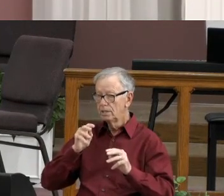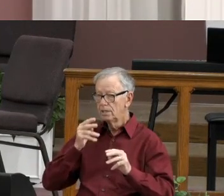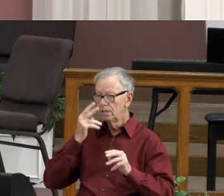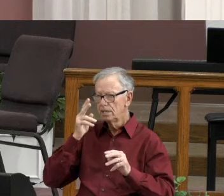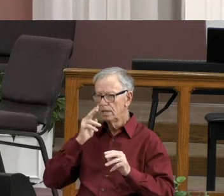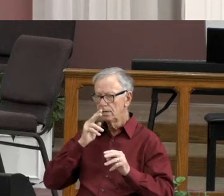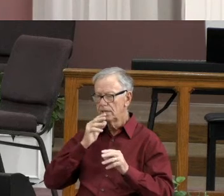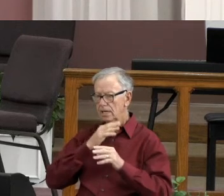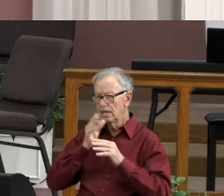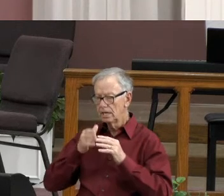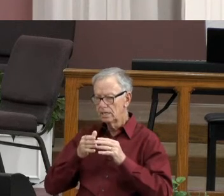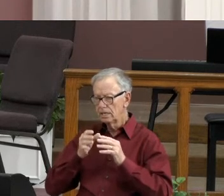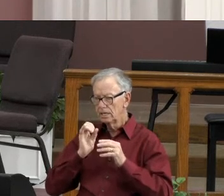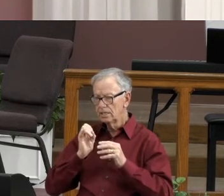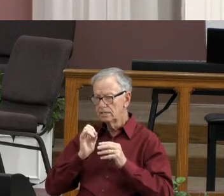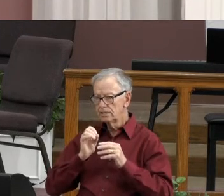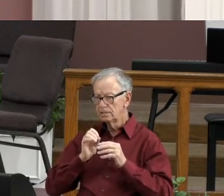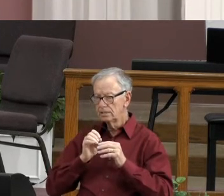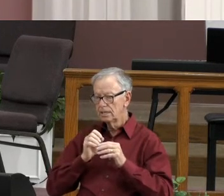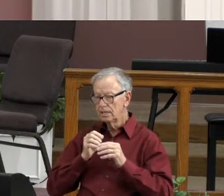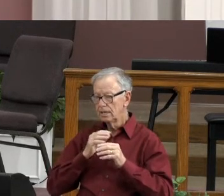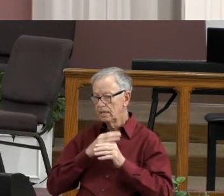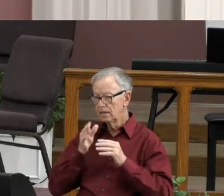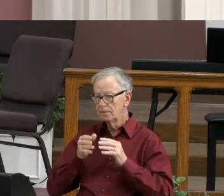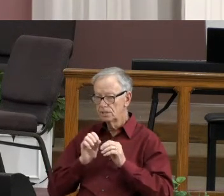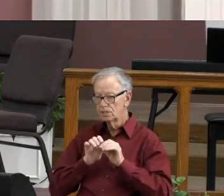They ended up scattered anyway.